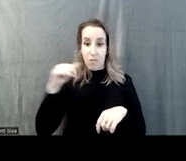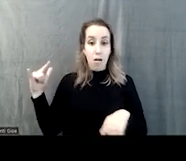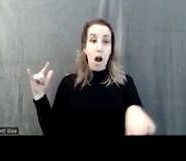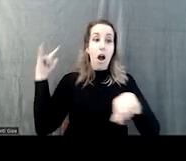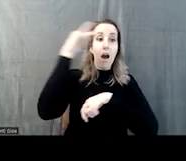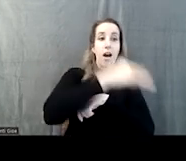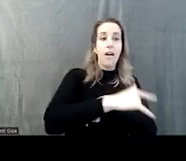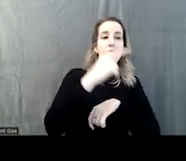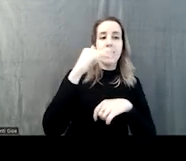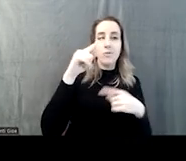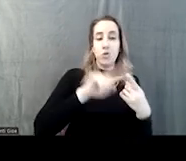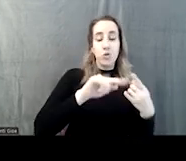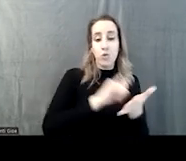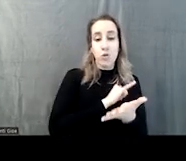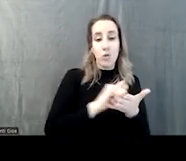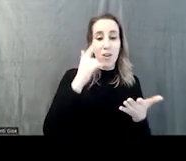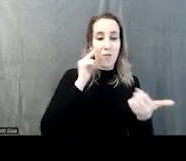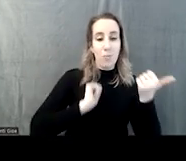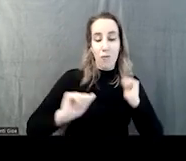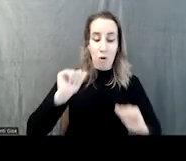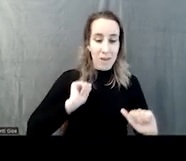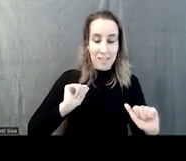to perform. I